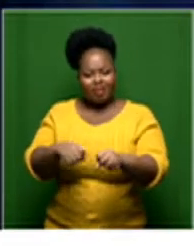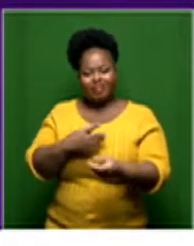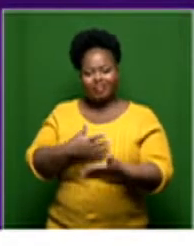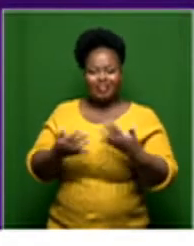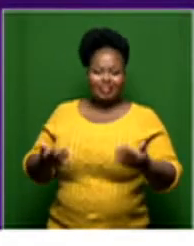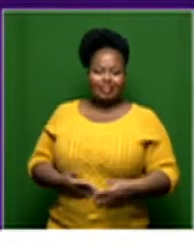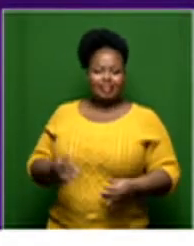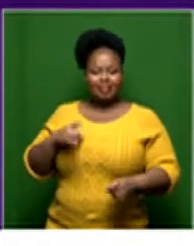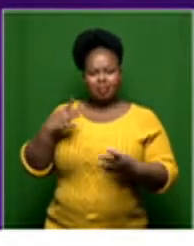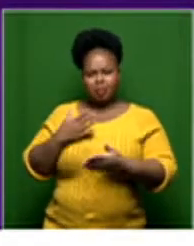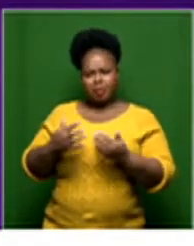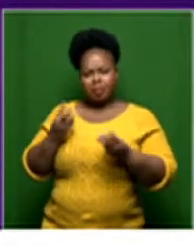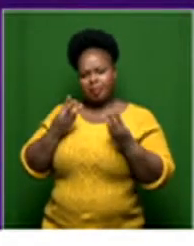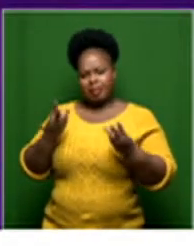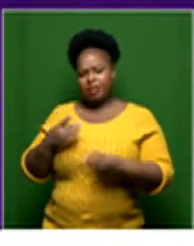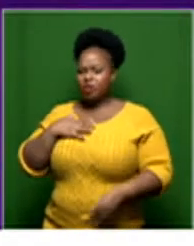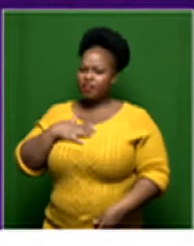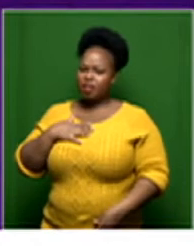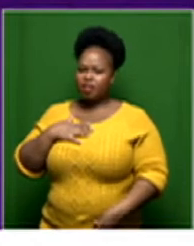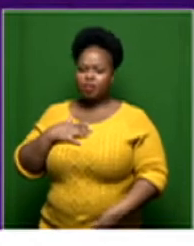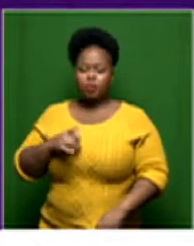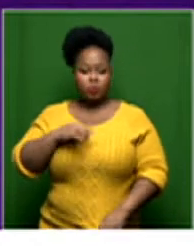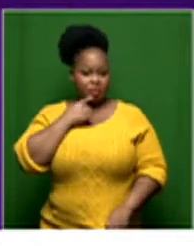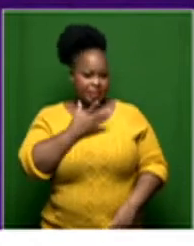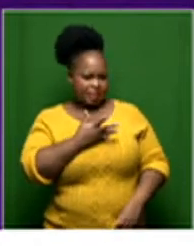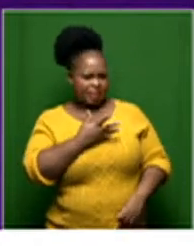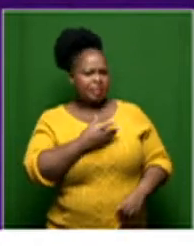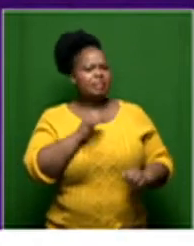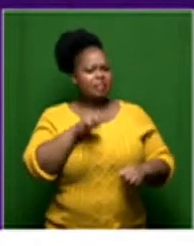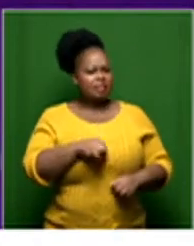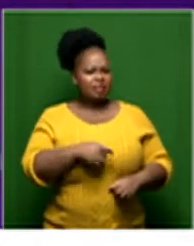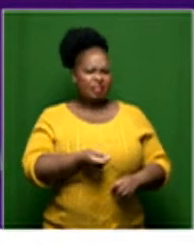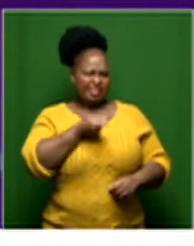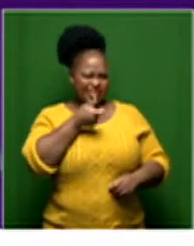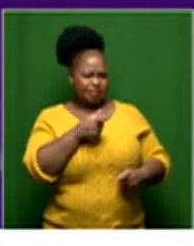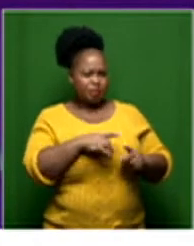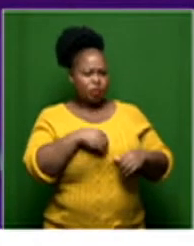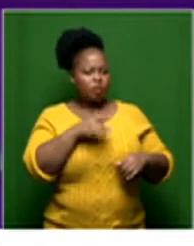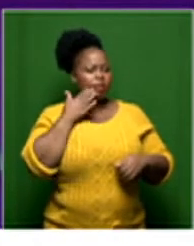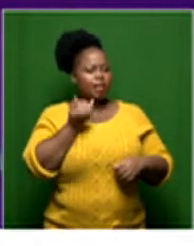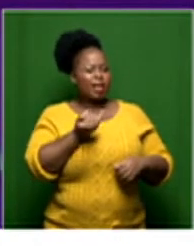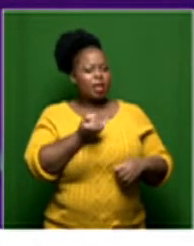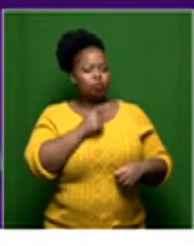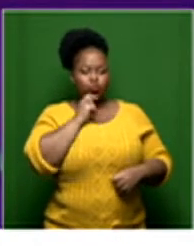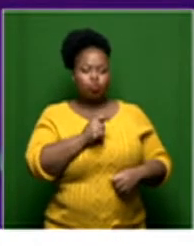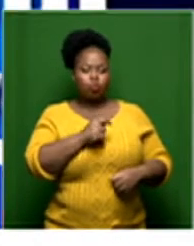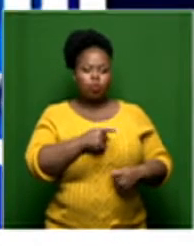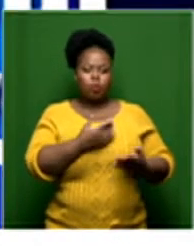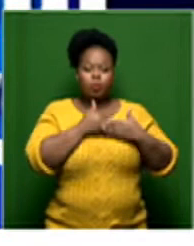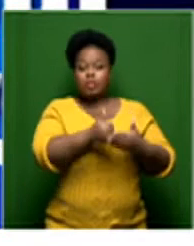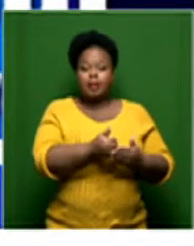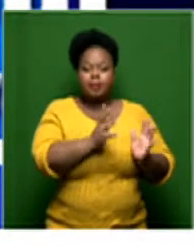And sometimes people used having to say, having said that, Dr. D, give us a few incidents where she really came through for